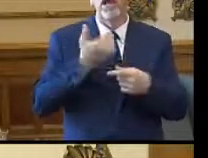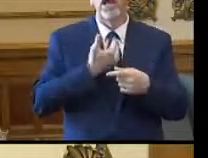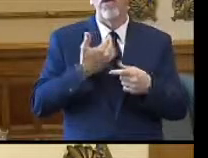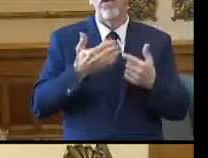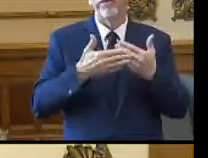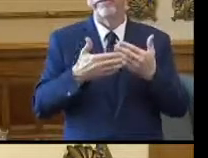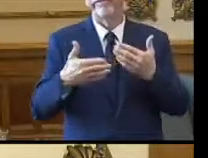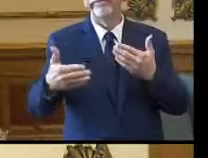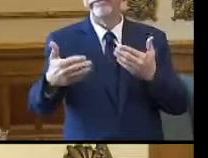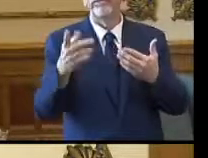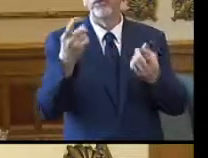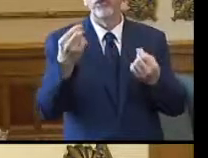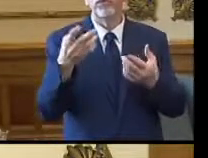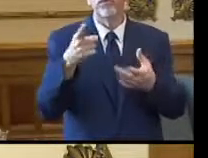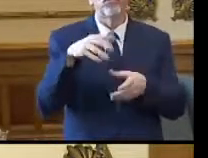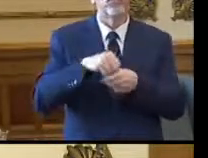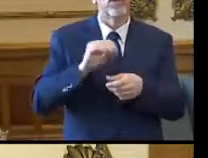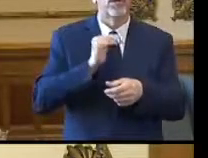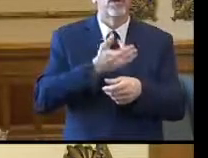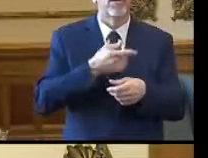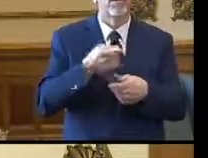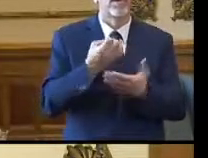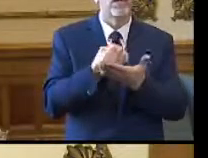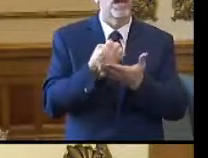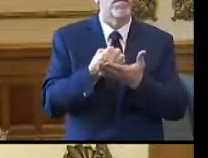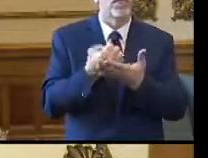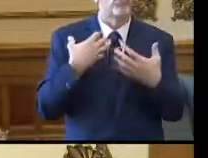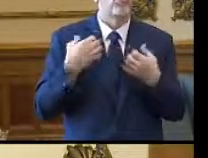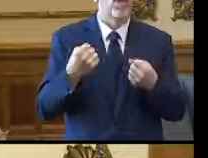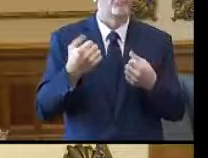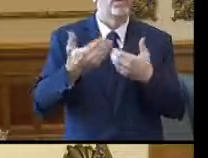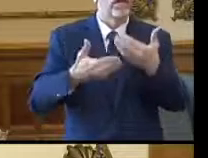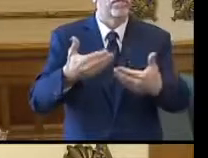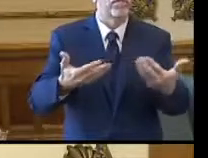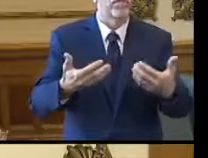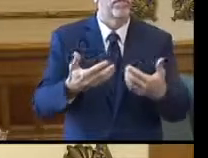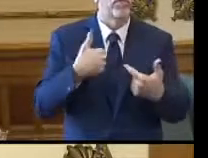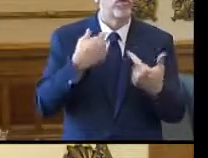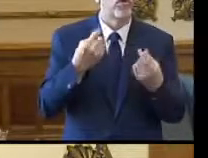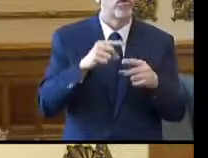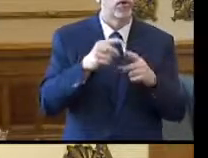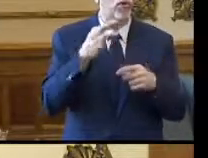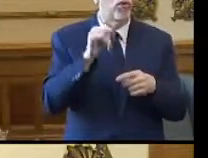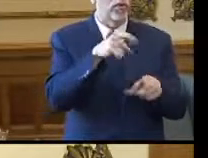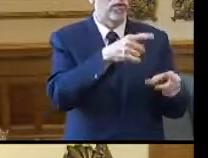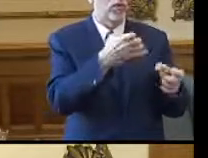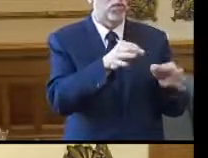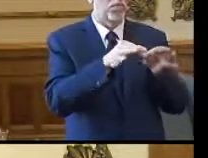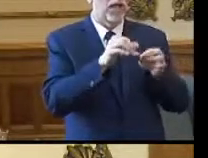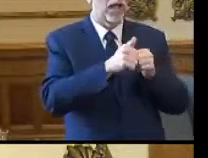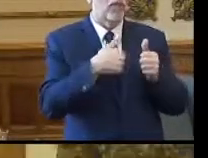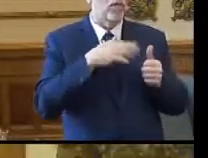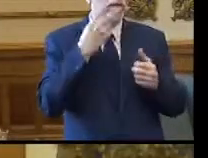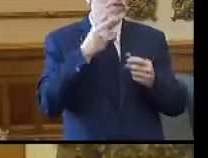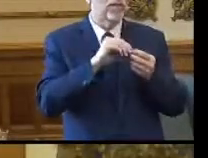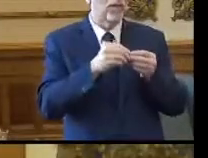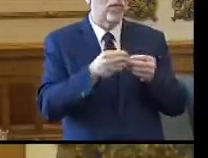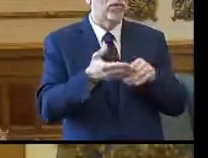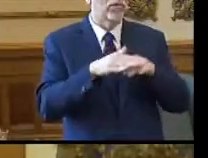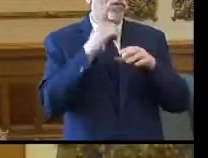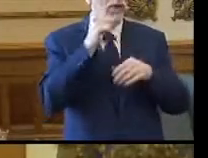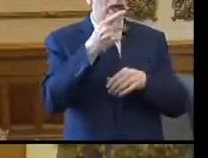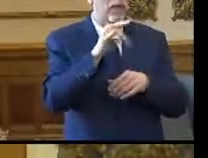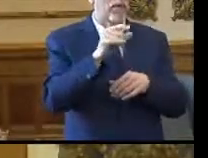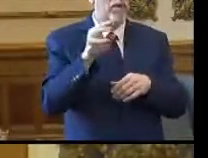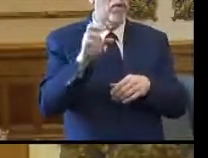following phases, which will include our economic recovery steps to take. But Chris, you want to talk about how we're going to start seeing numbers come in for April